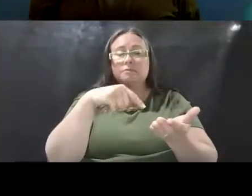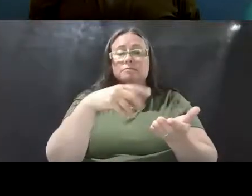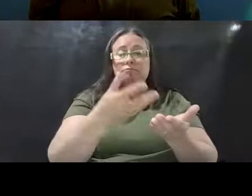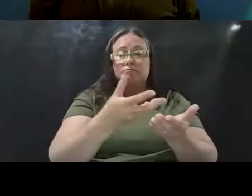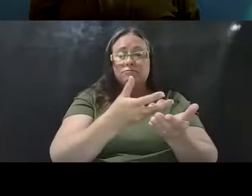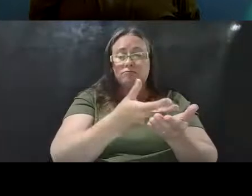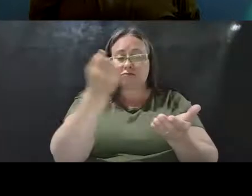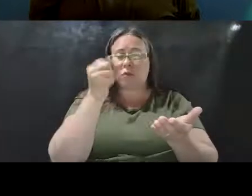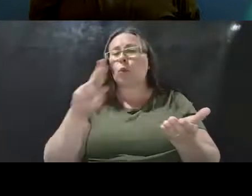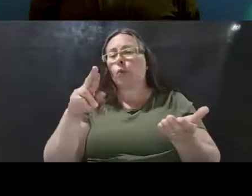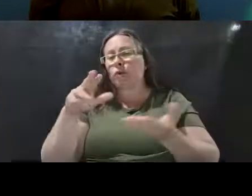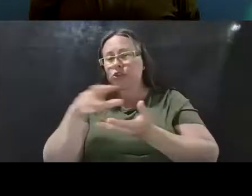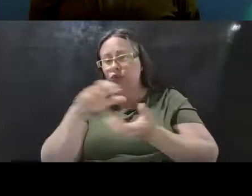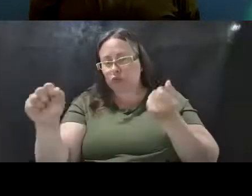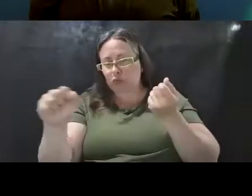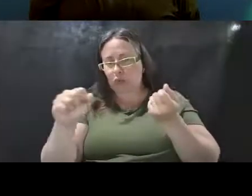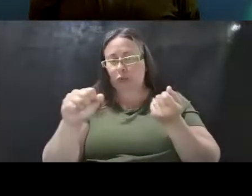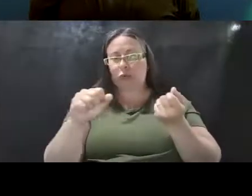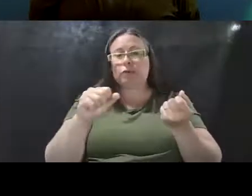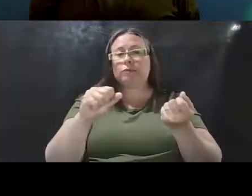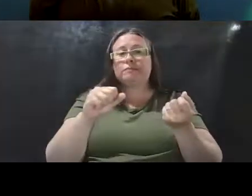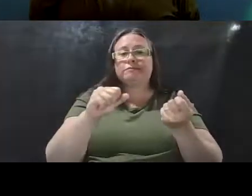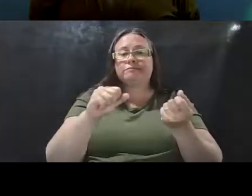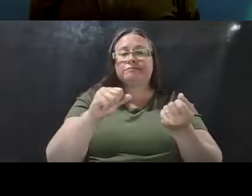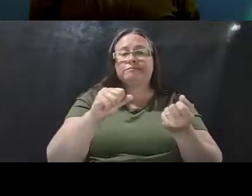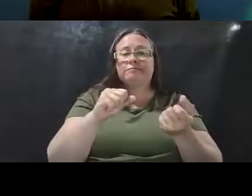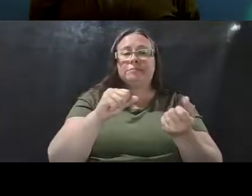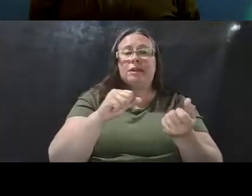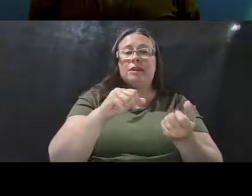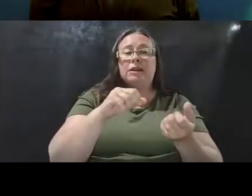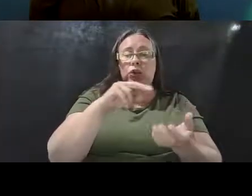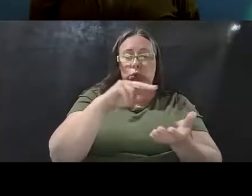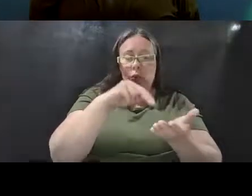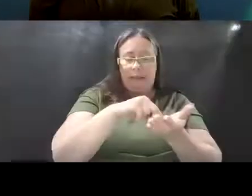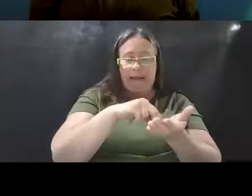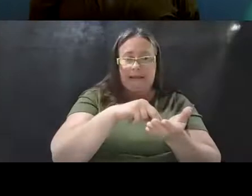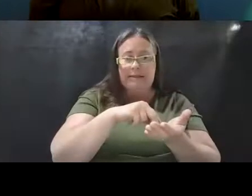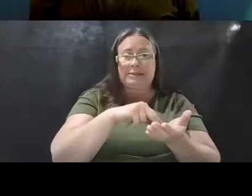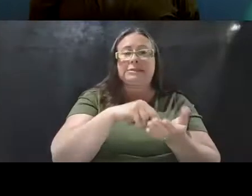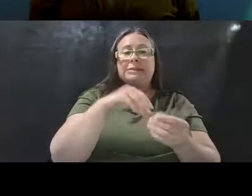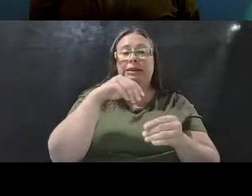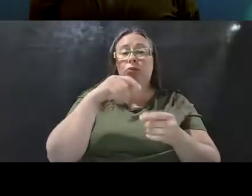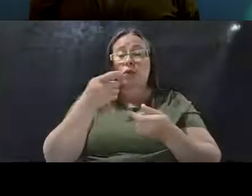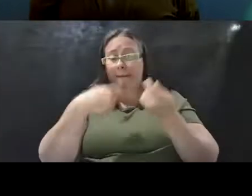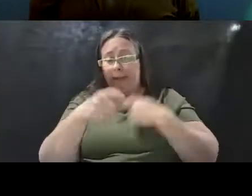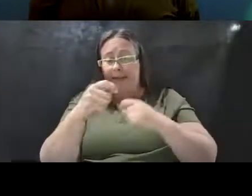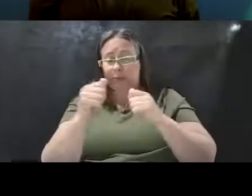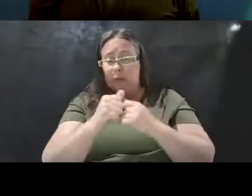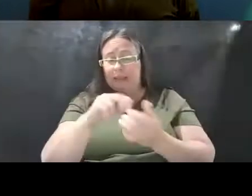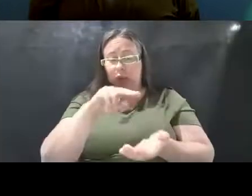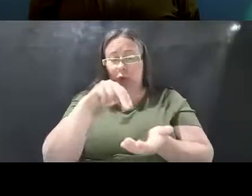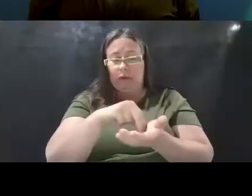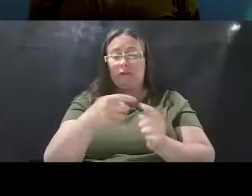removed or destroyed the nucleus in the oocyte and replaced it with the nucleus from